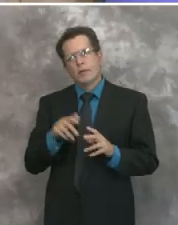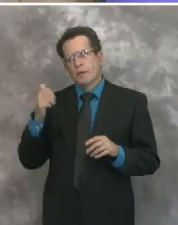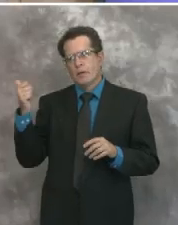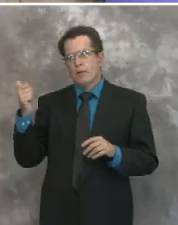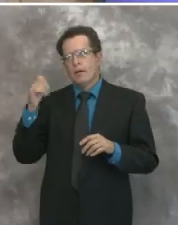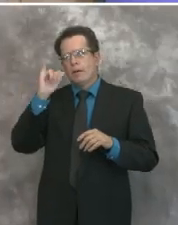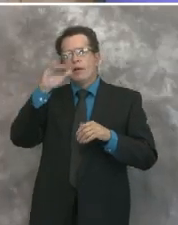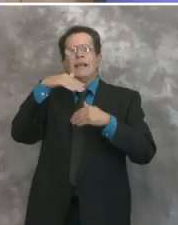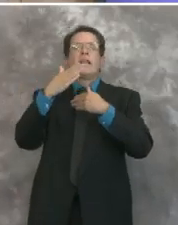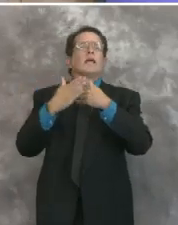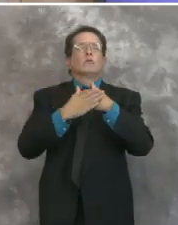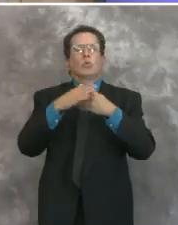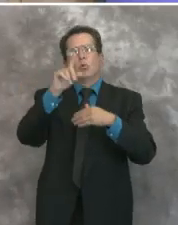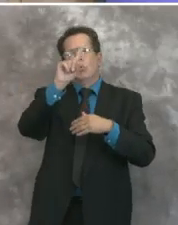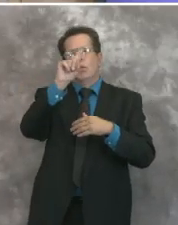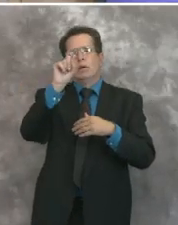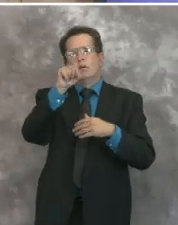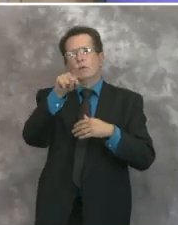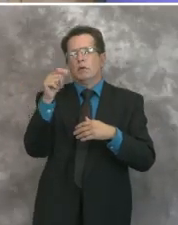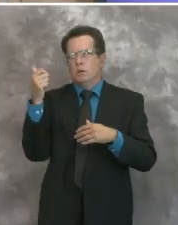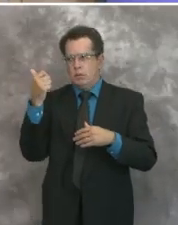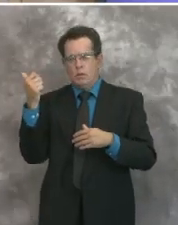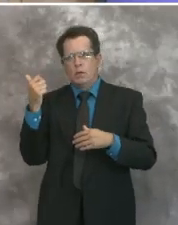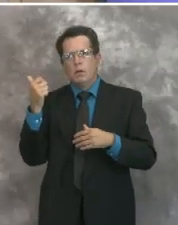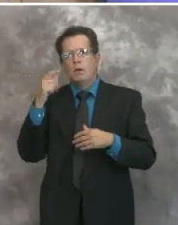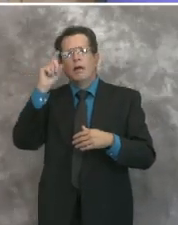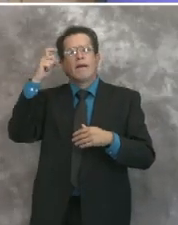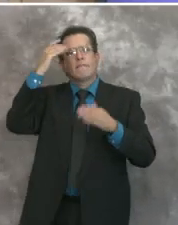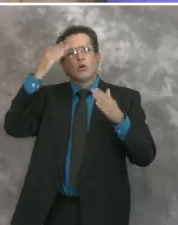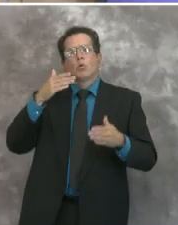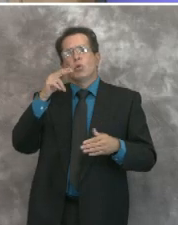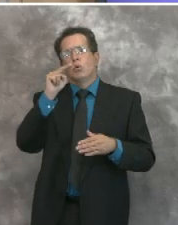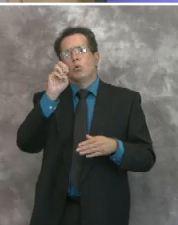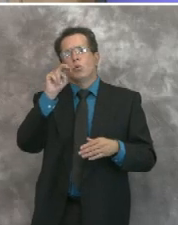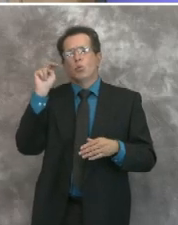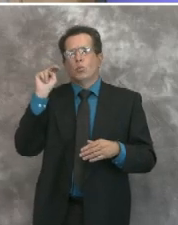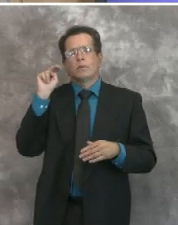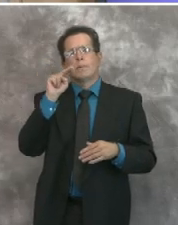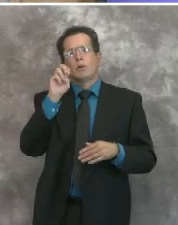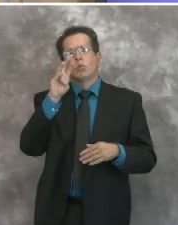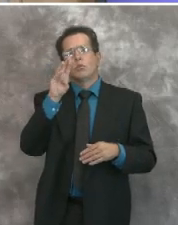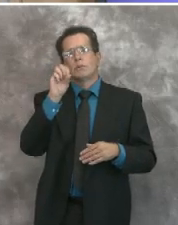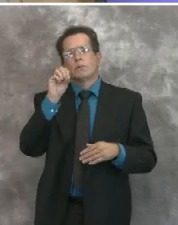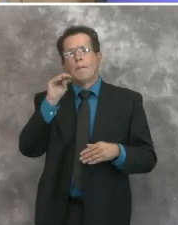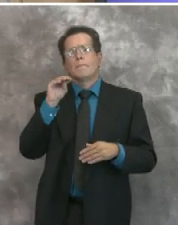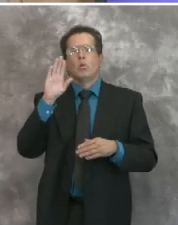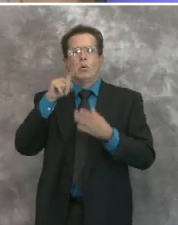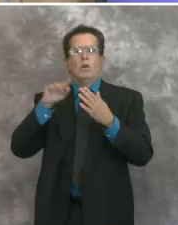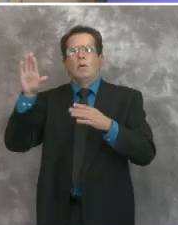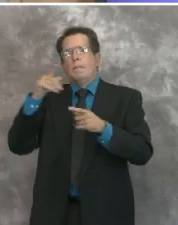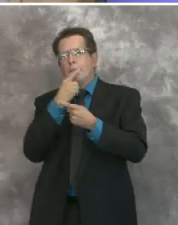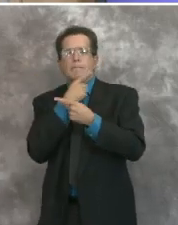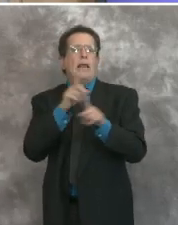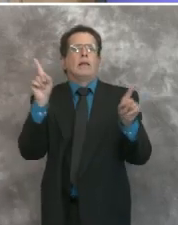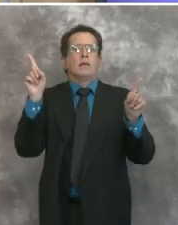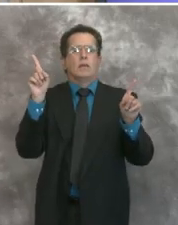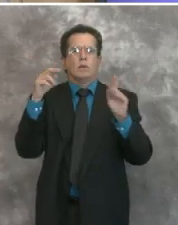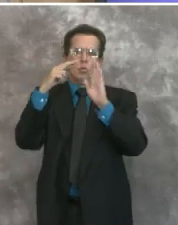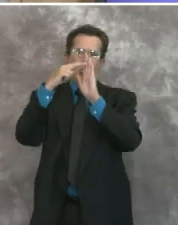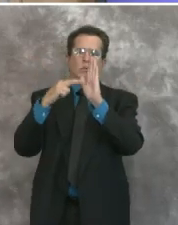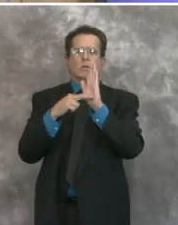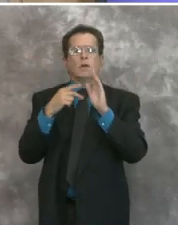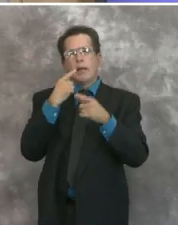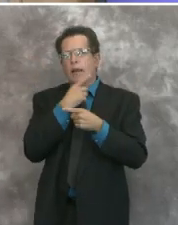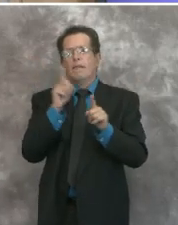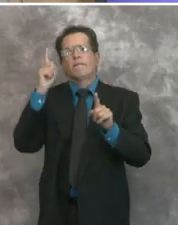These next questions really deal more with Governor Newsom's pending guidelines and reopening for businesses.